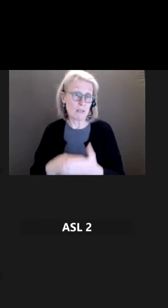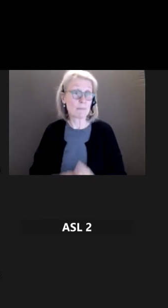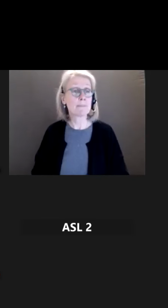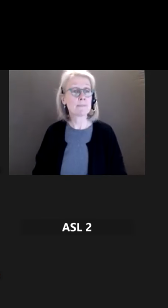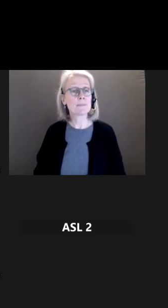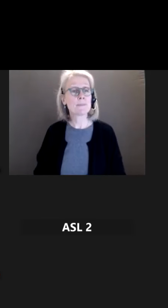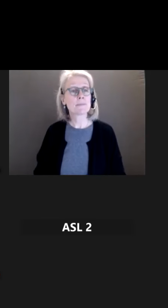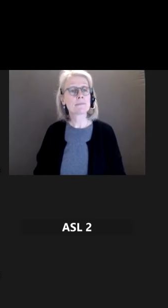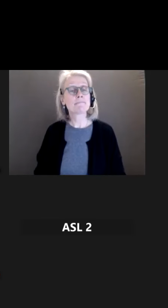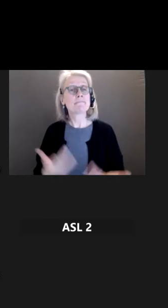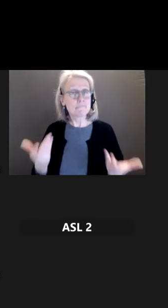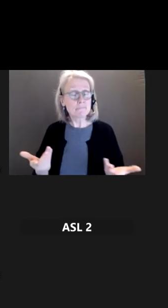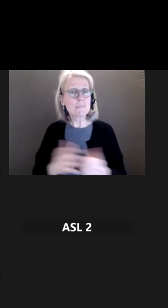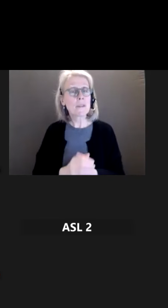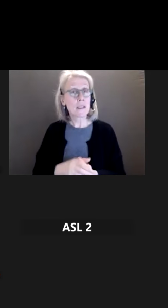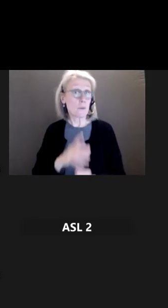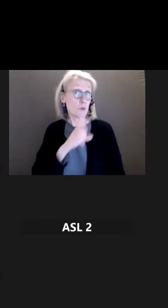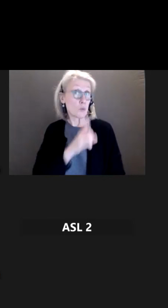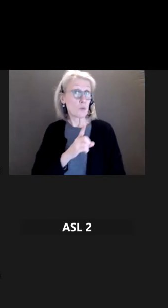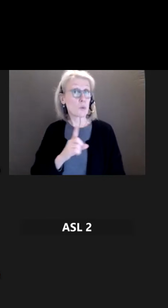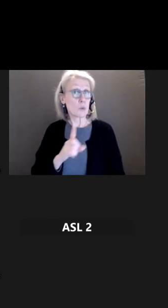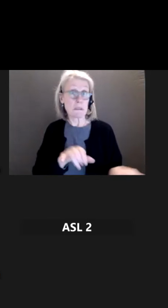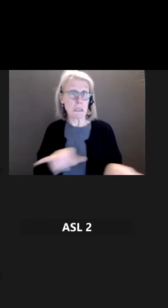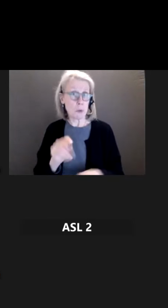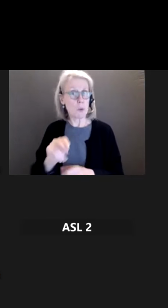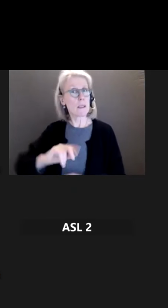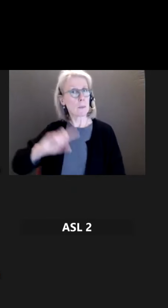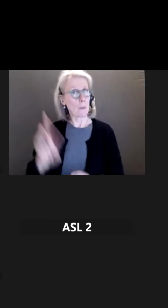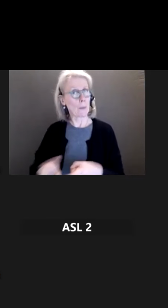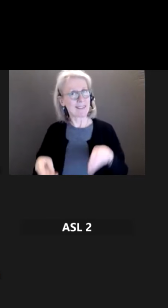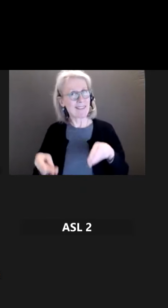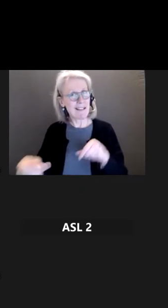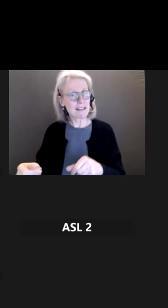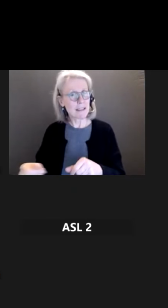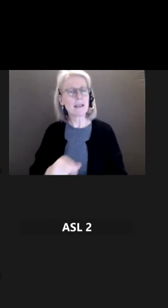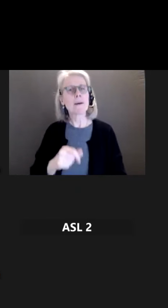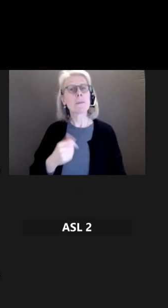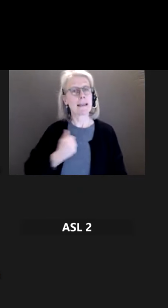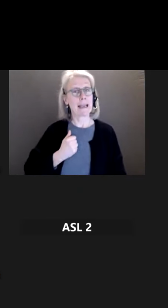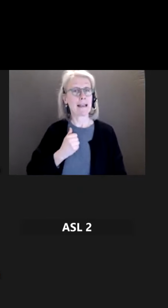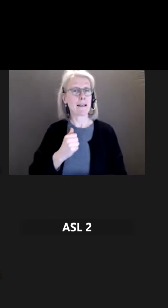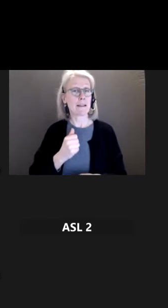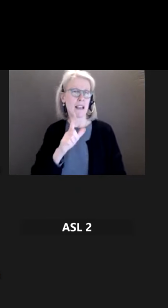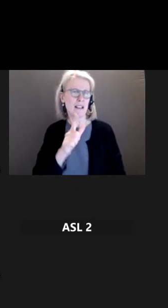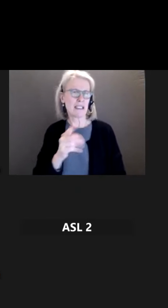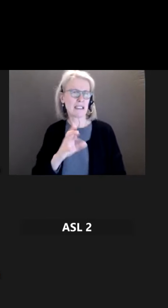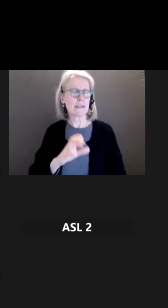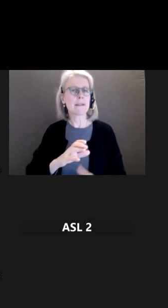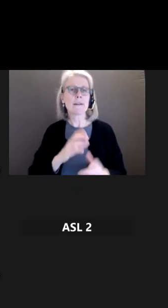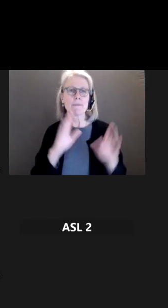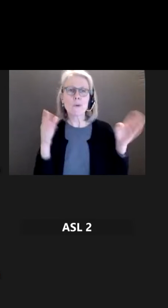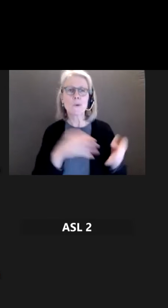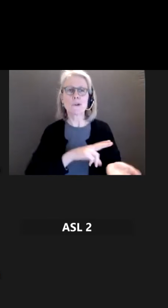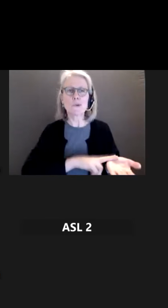Yet, despite the fact that it costs less, Canada's long-term care system has traditionally focused on care in institutions rather than